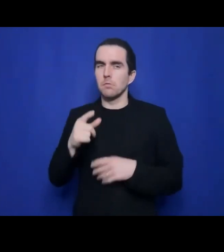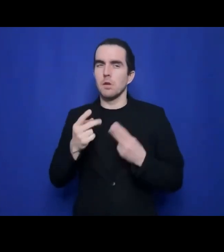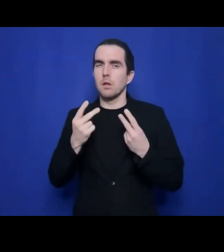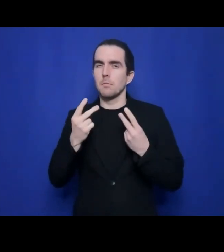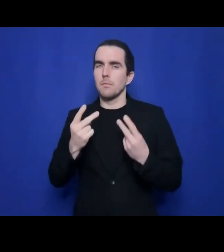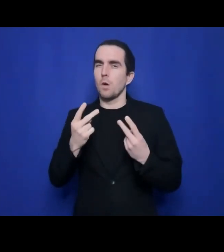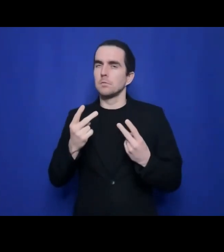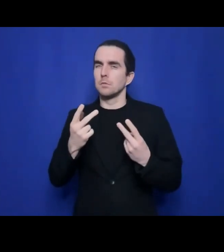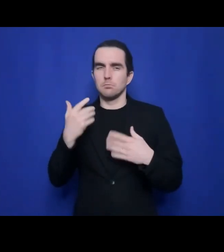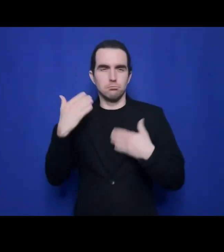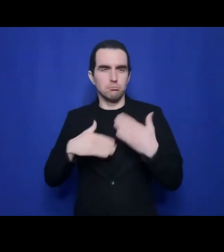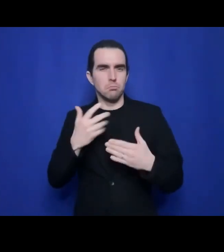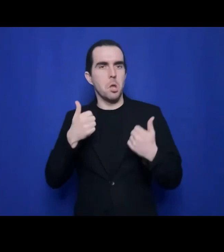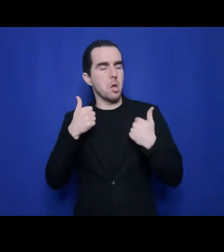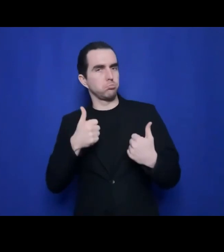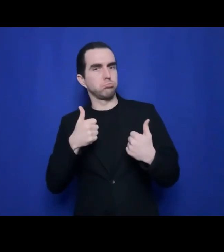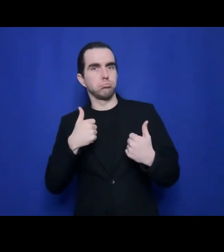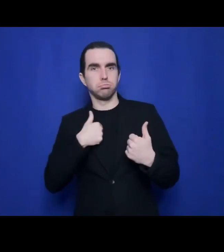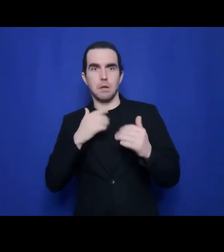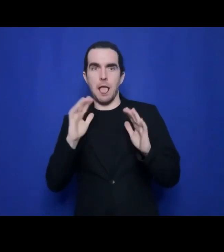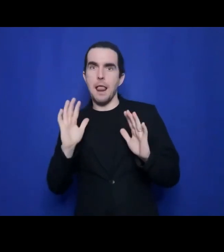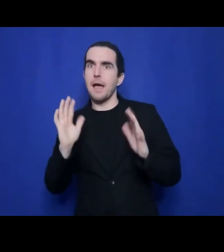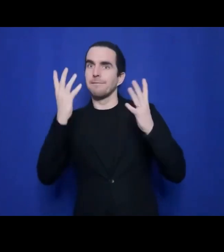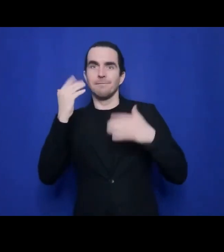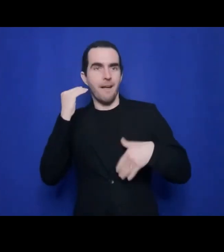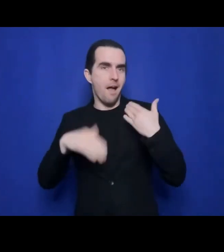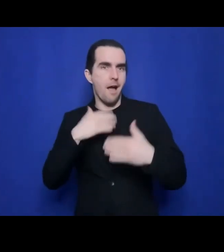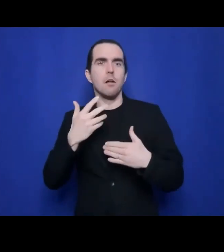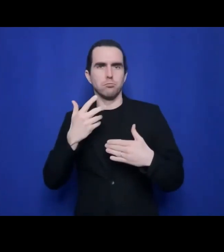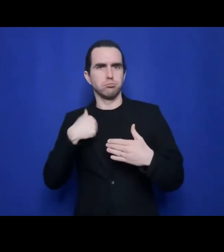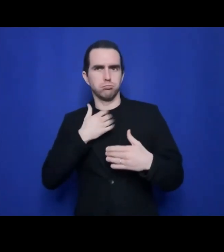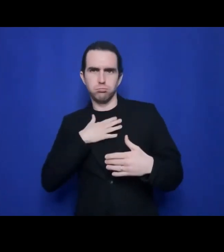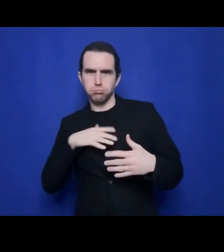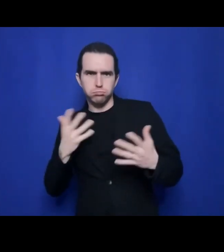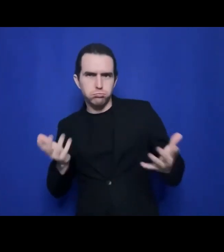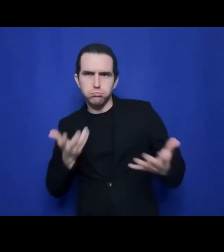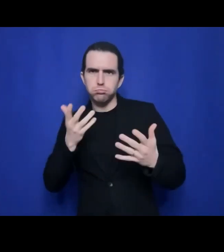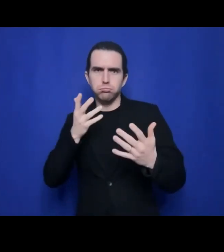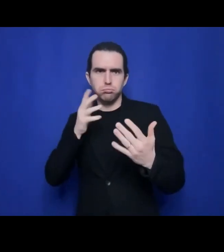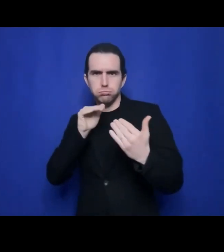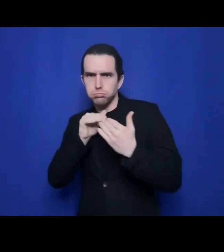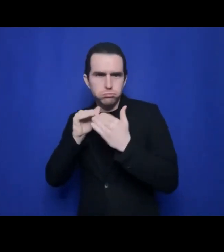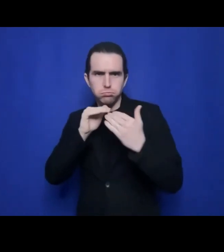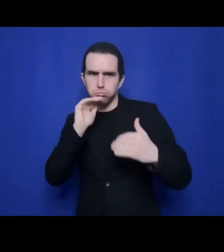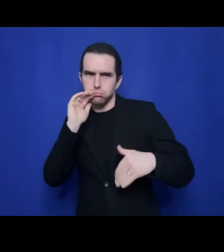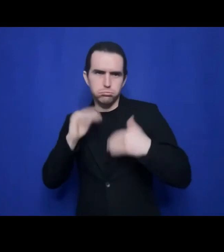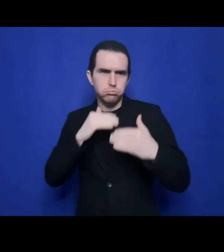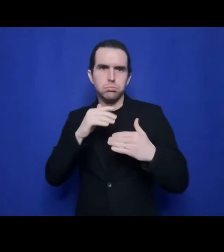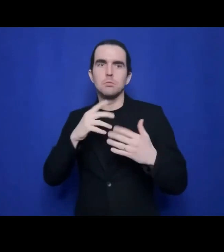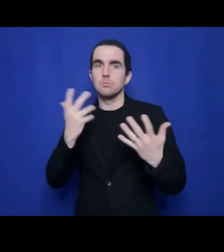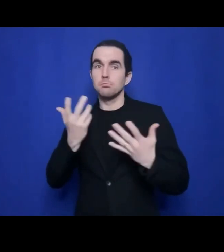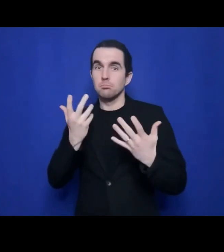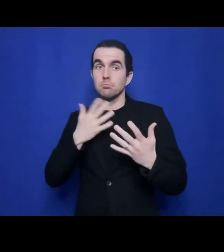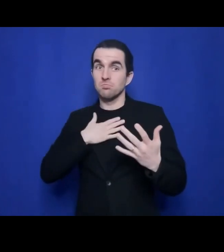If I may share a little bit about my personal life, I went to schools for the blind throughout elementary school and